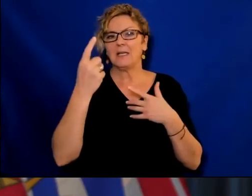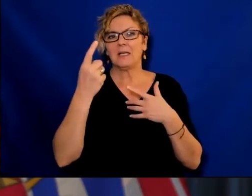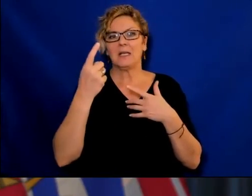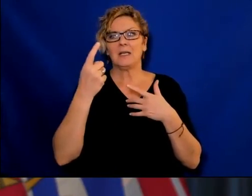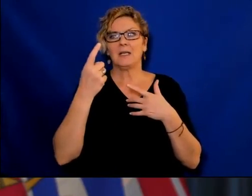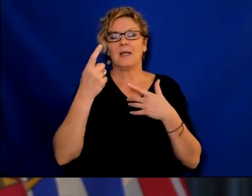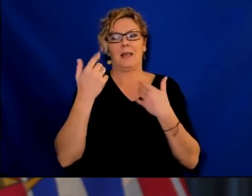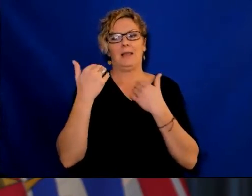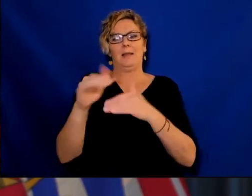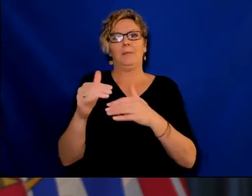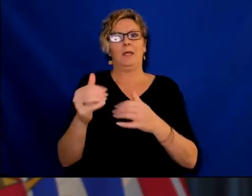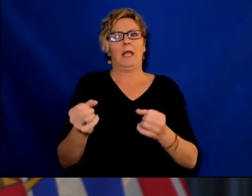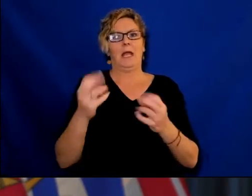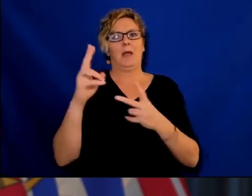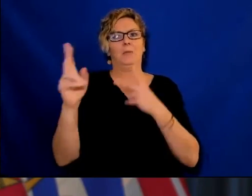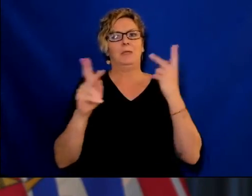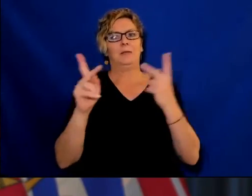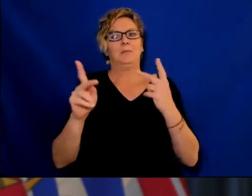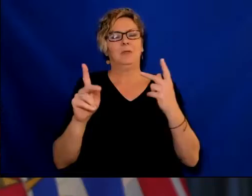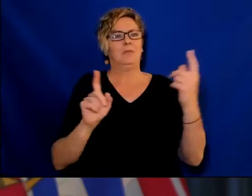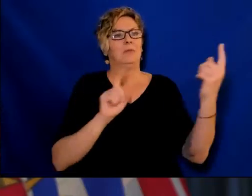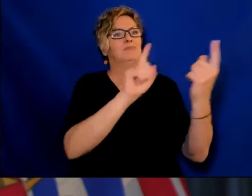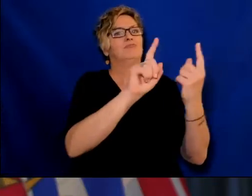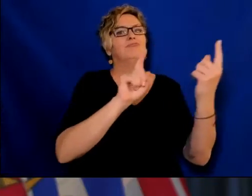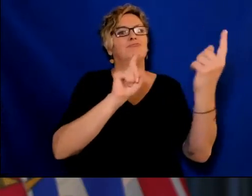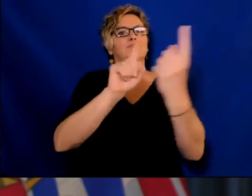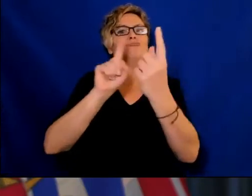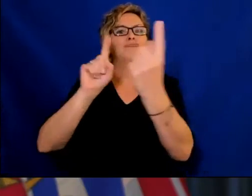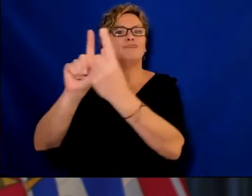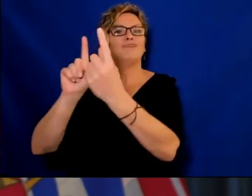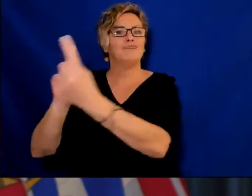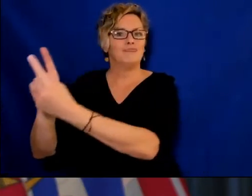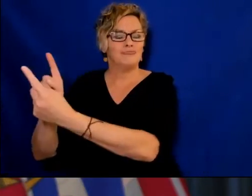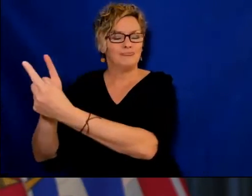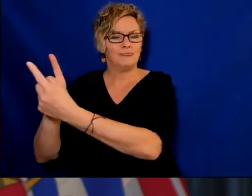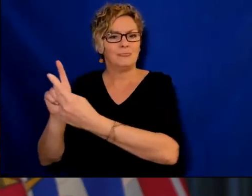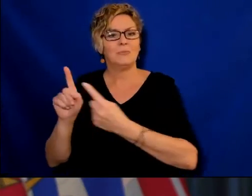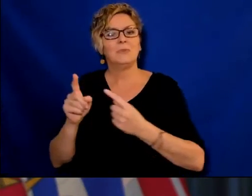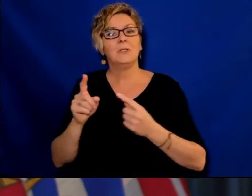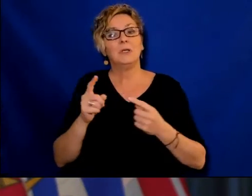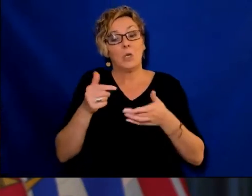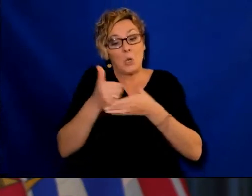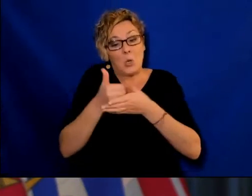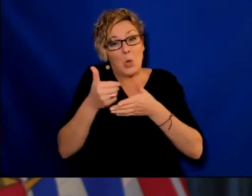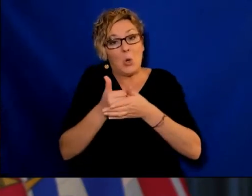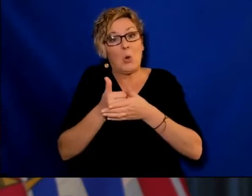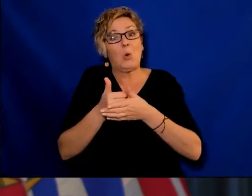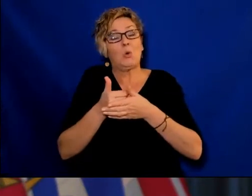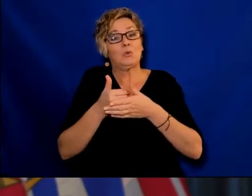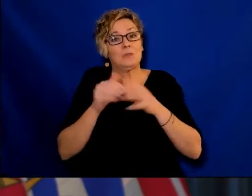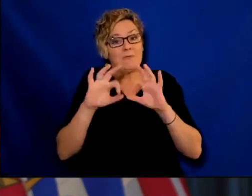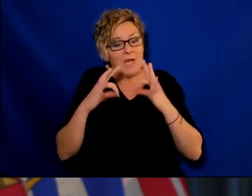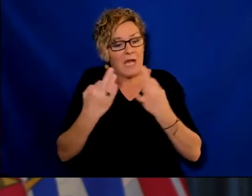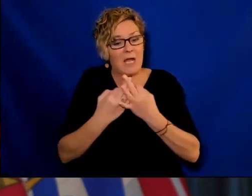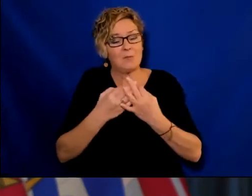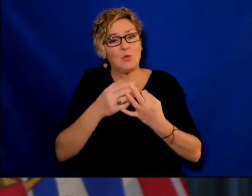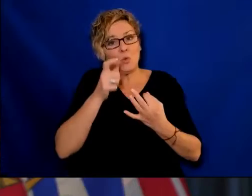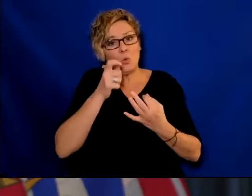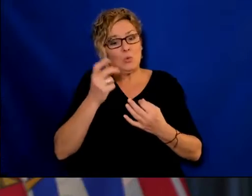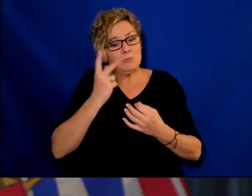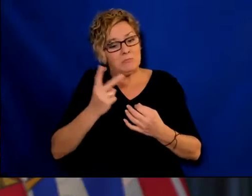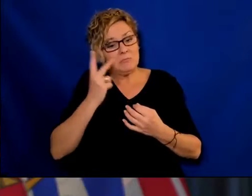close, having our close contact with our family, but not having those unsafe connections with larger numbers of